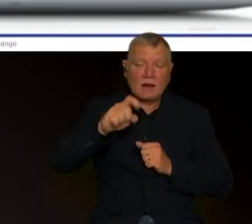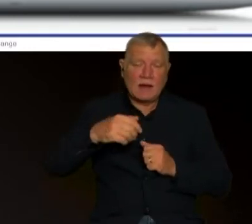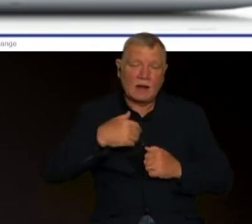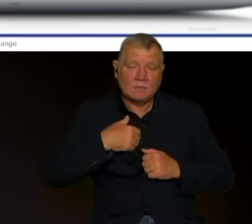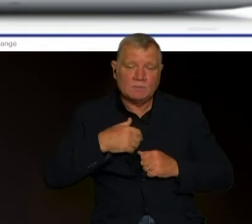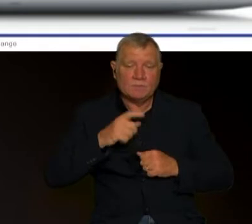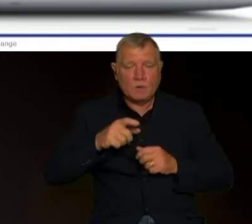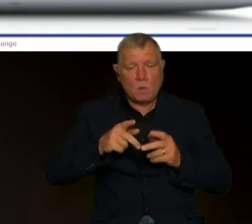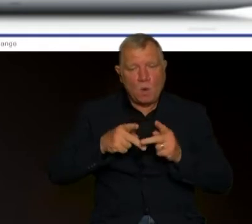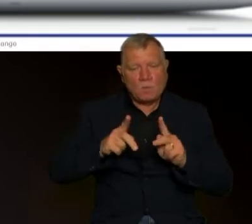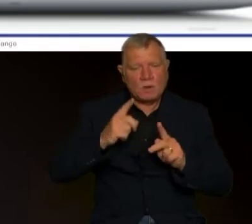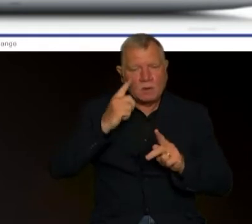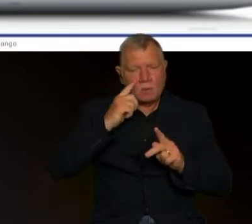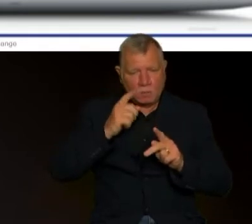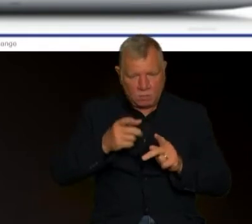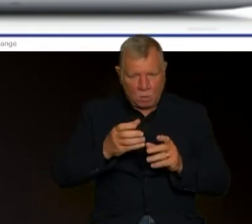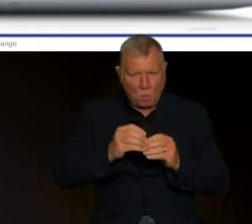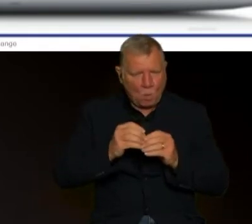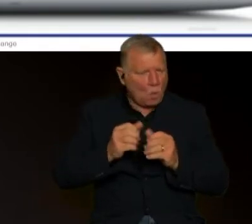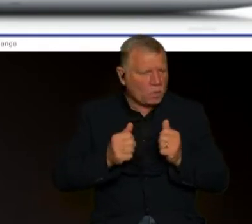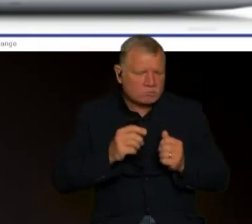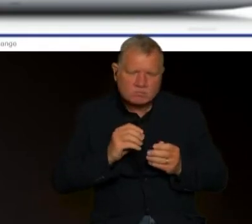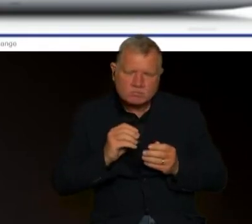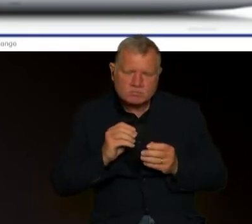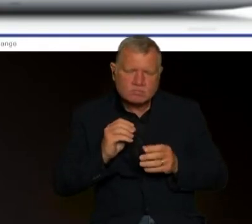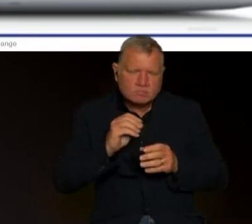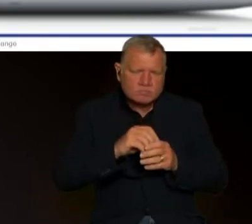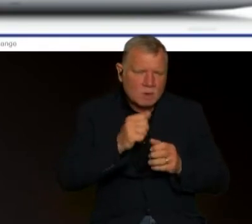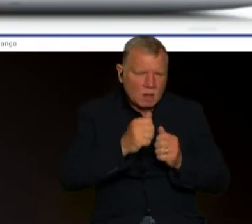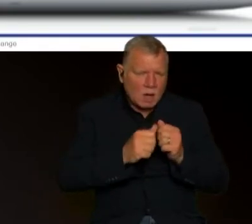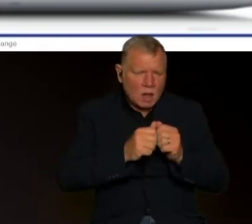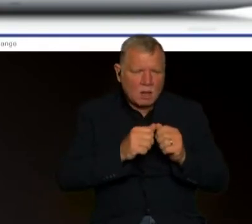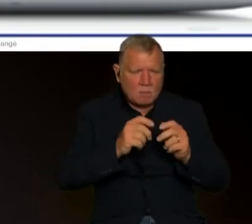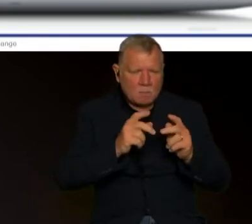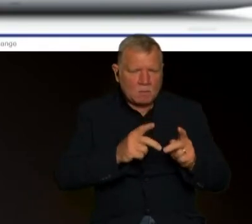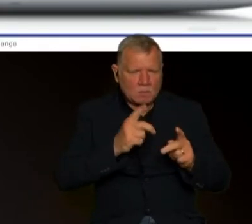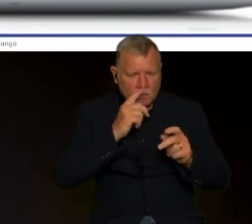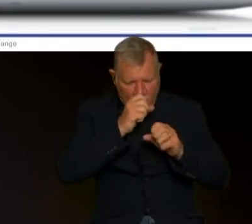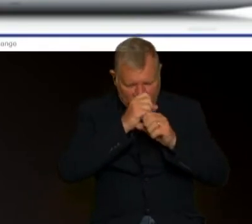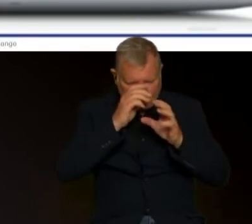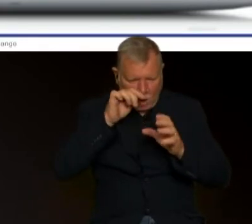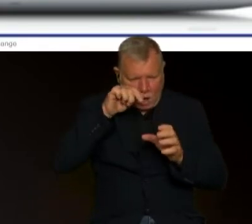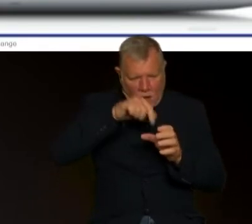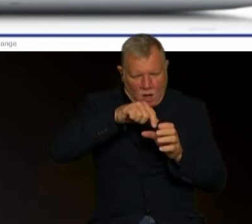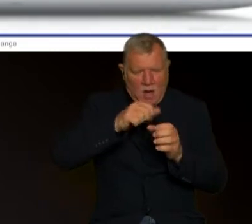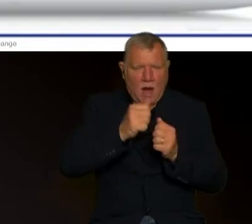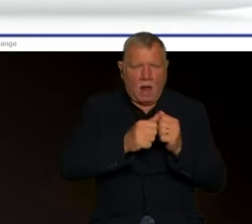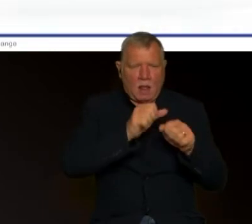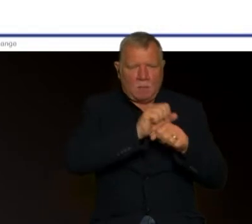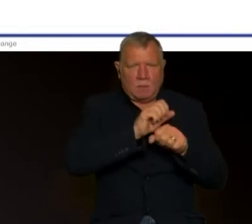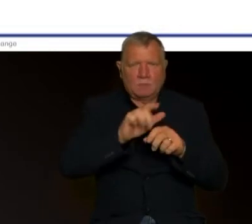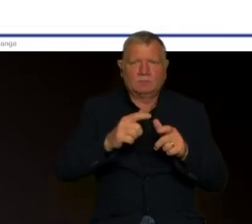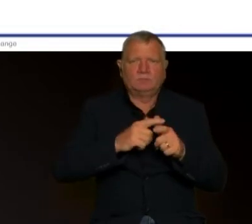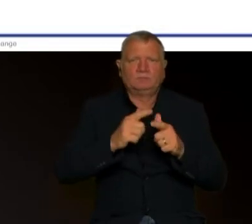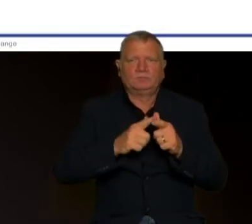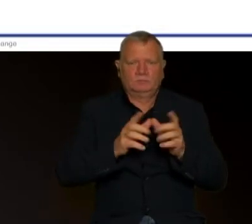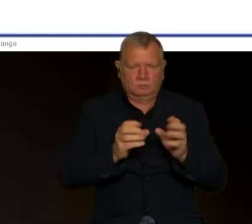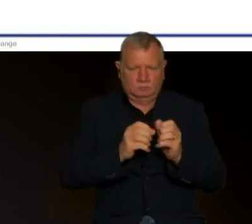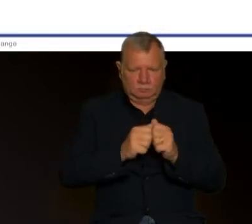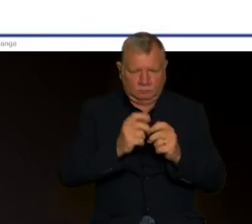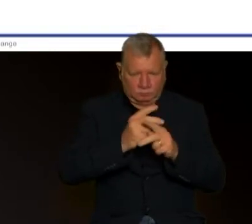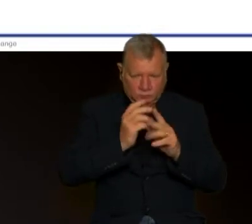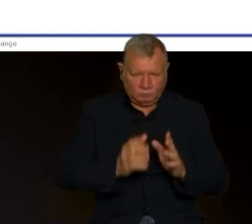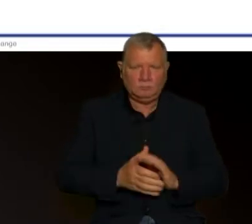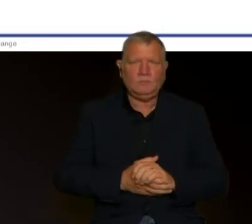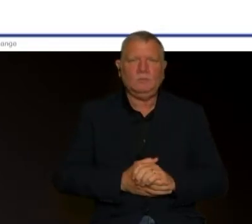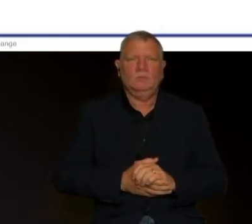which of these are areas of opportunities in which you might want to invest? So each employee received a visualization or dashboard, and